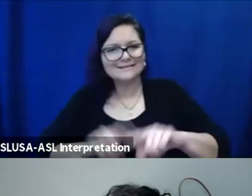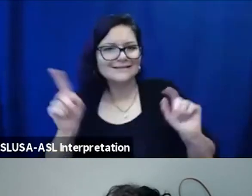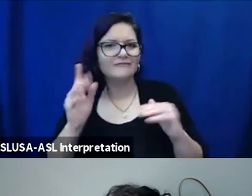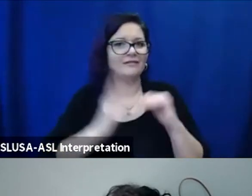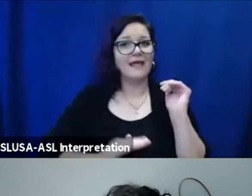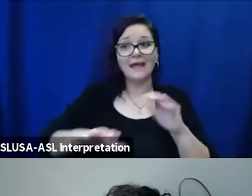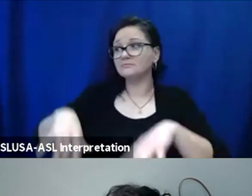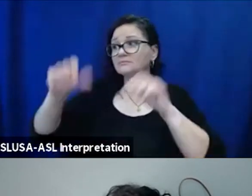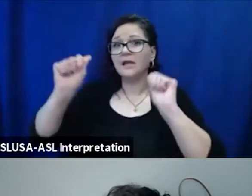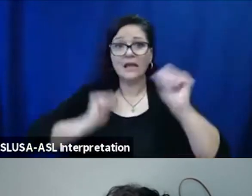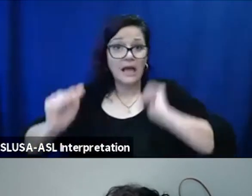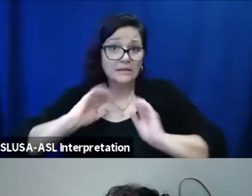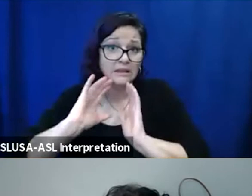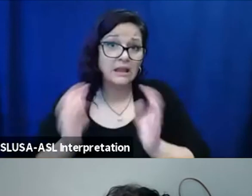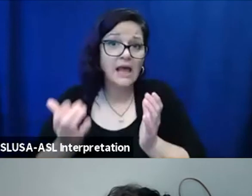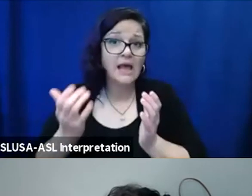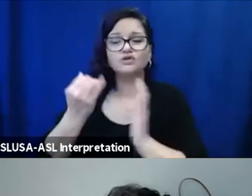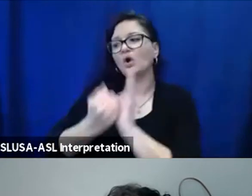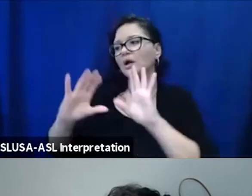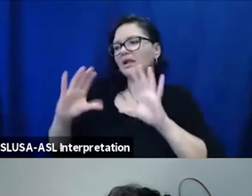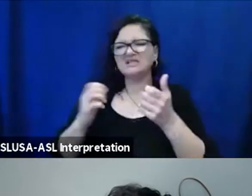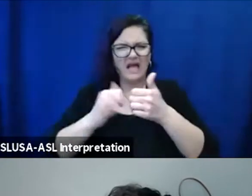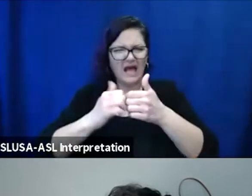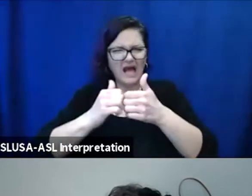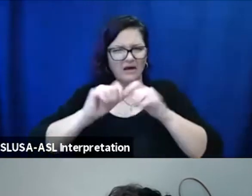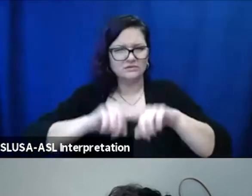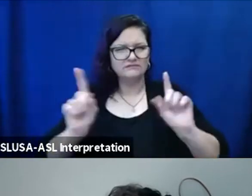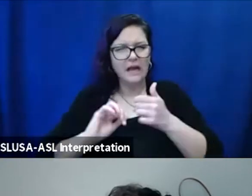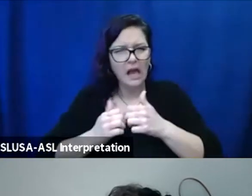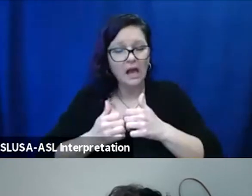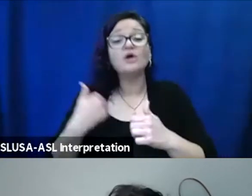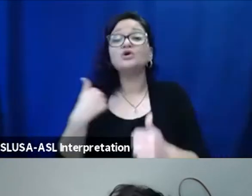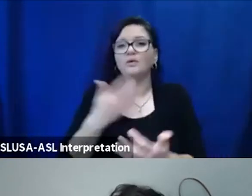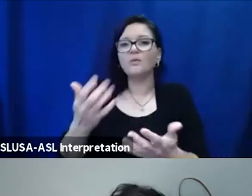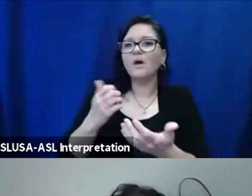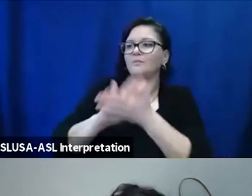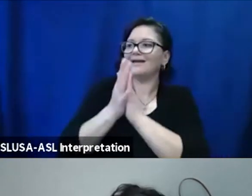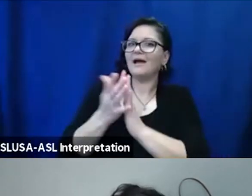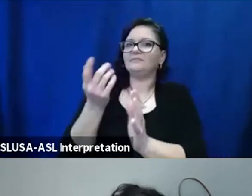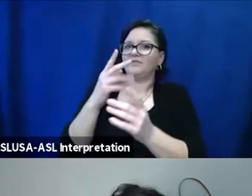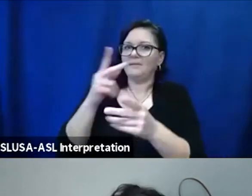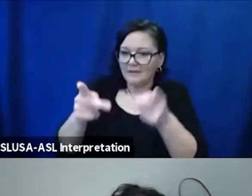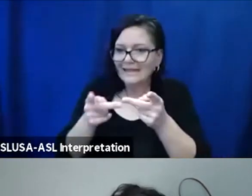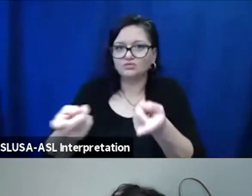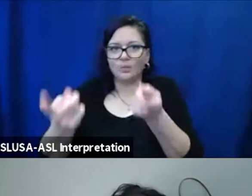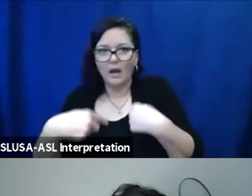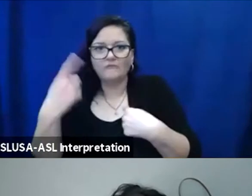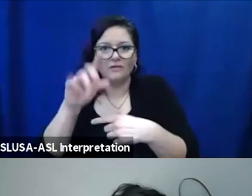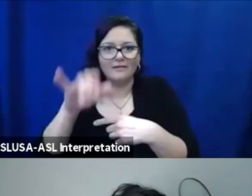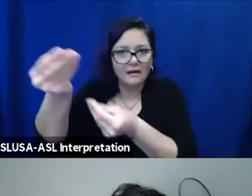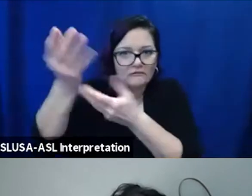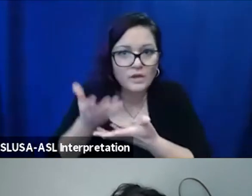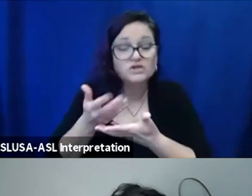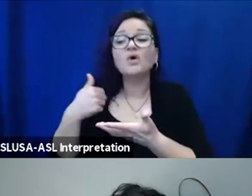acting class or taking an art class? So we really chose to be a point of destination. We had other levels